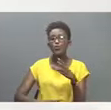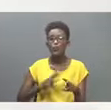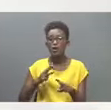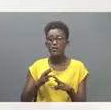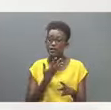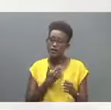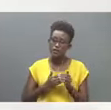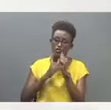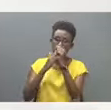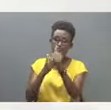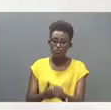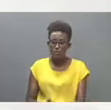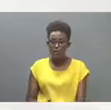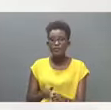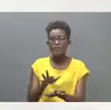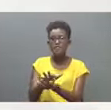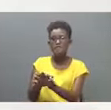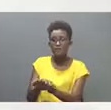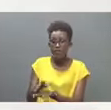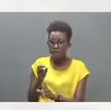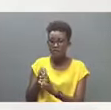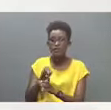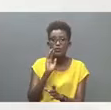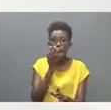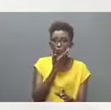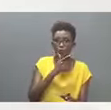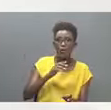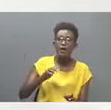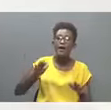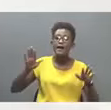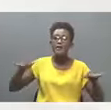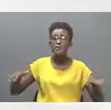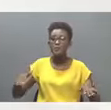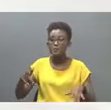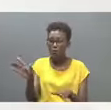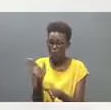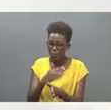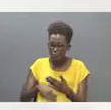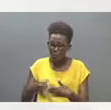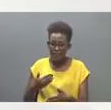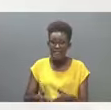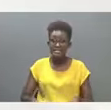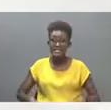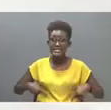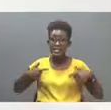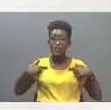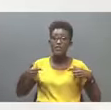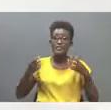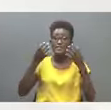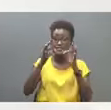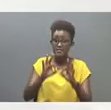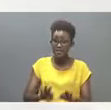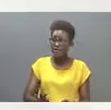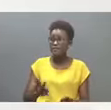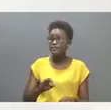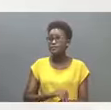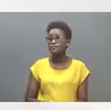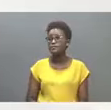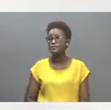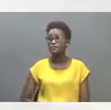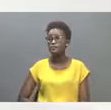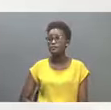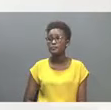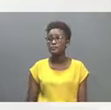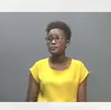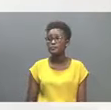dominion over the fish of the sea, over the birds of the air, and over every living thing that moves on the earth. Imana ibaho